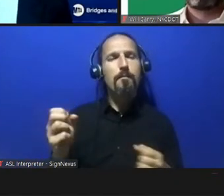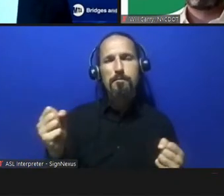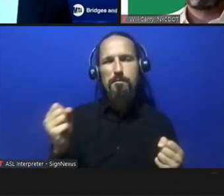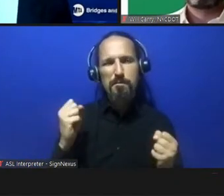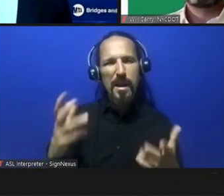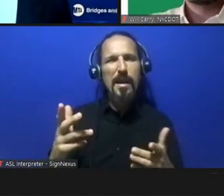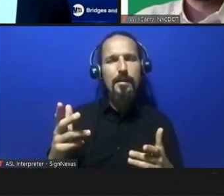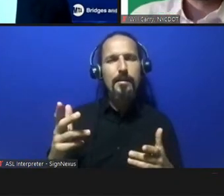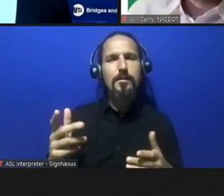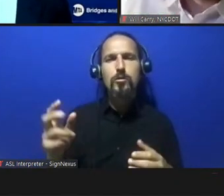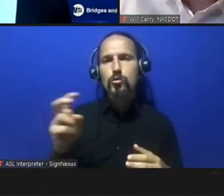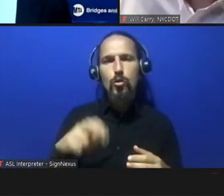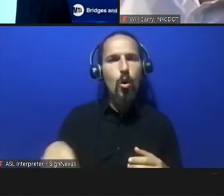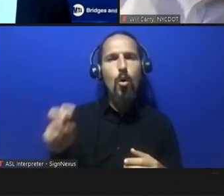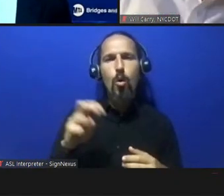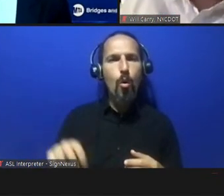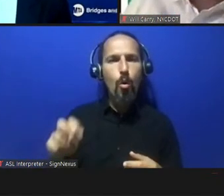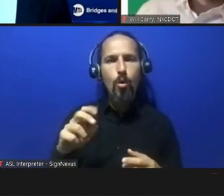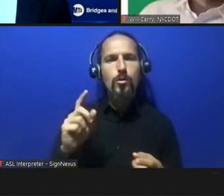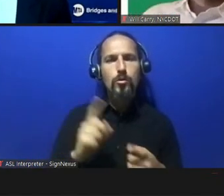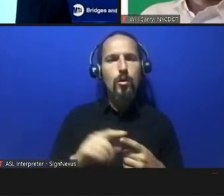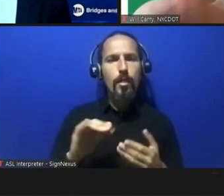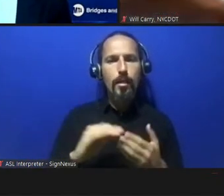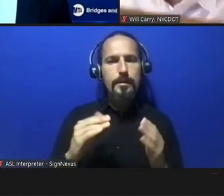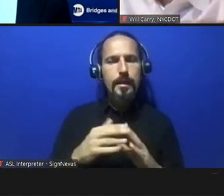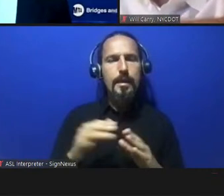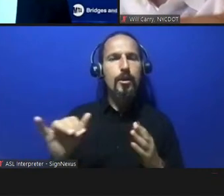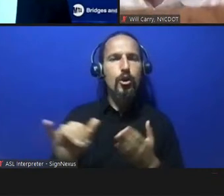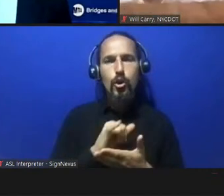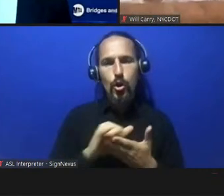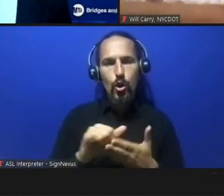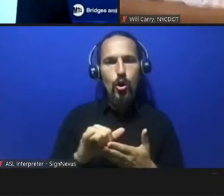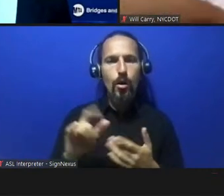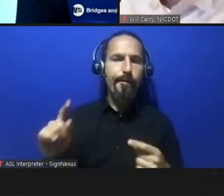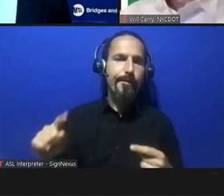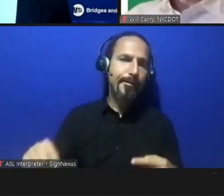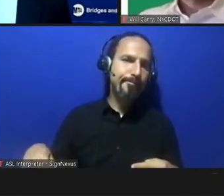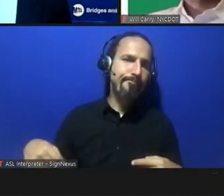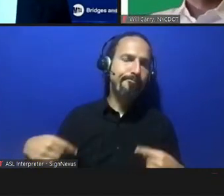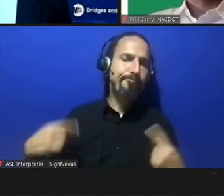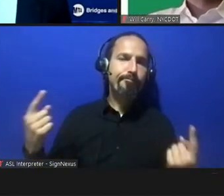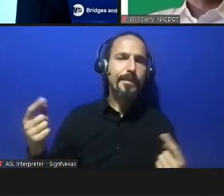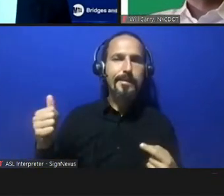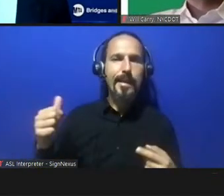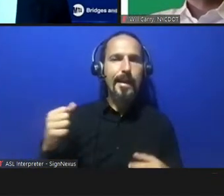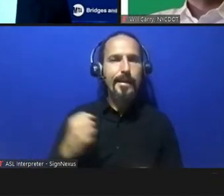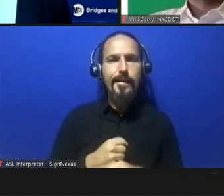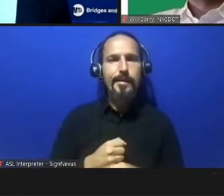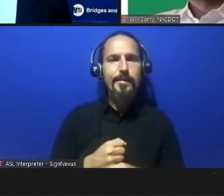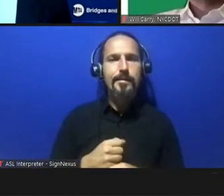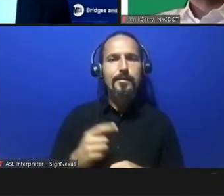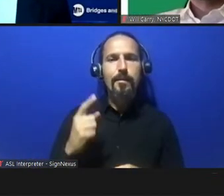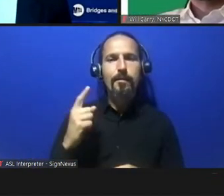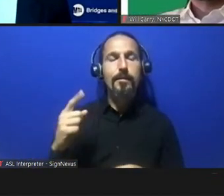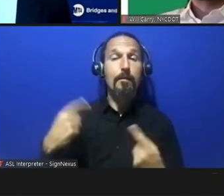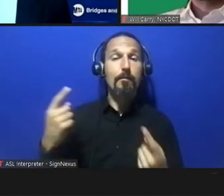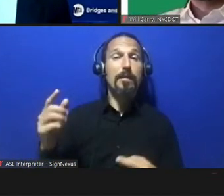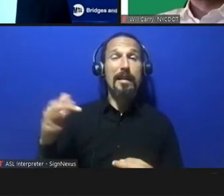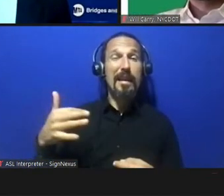thousands of tourists to the city of new york over the decades since the 1940s